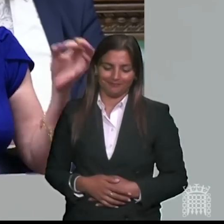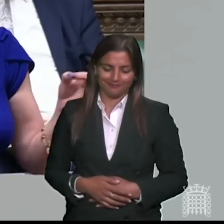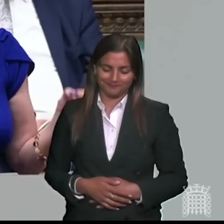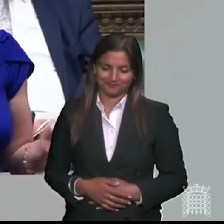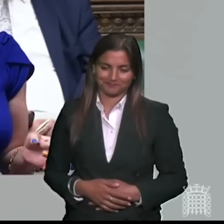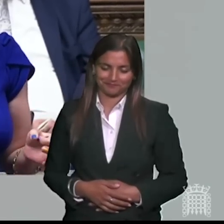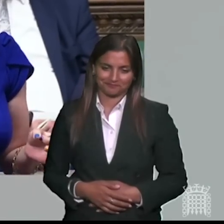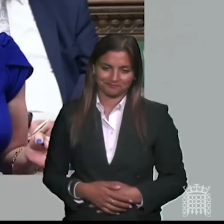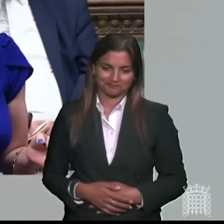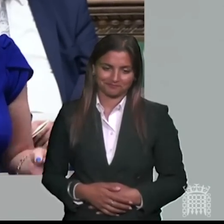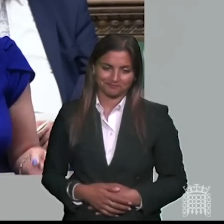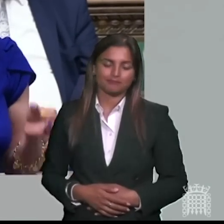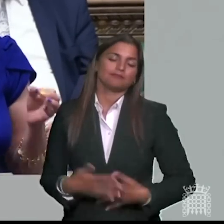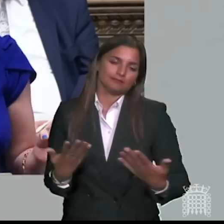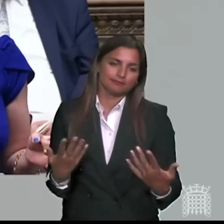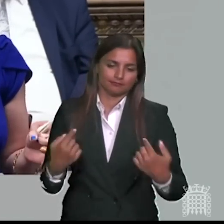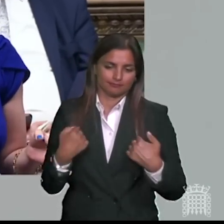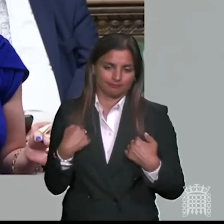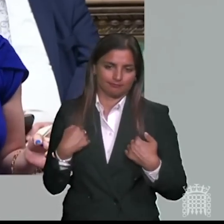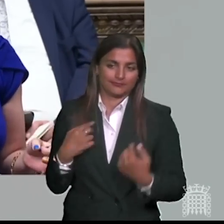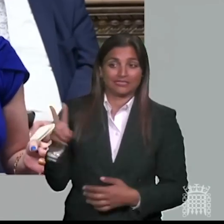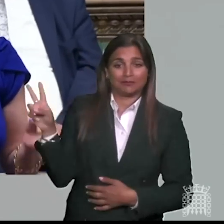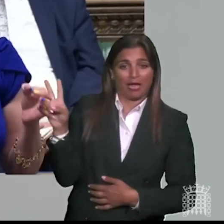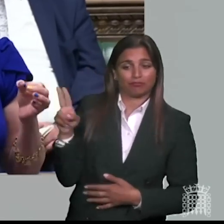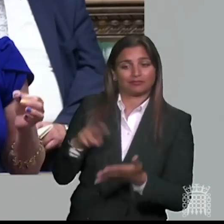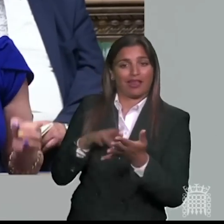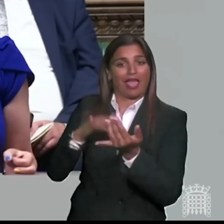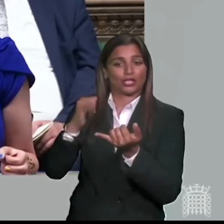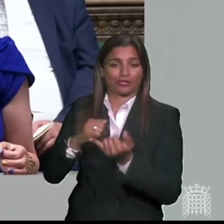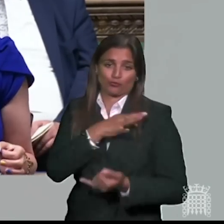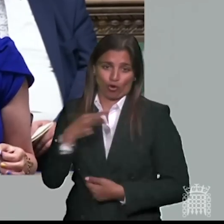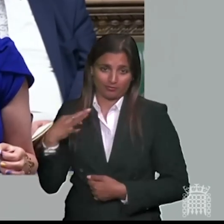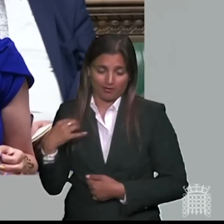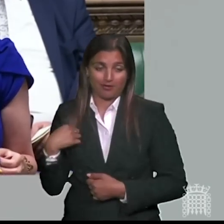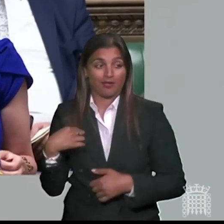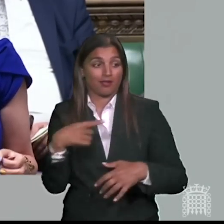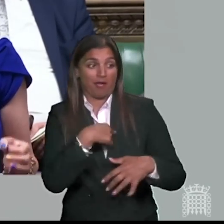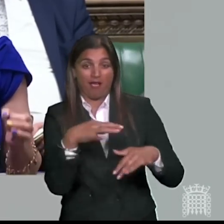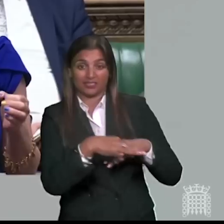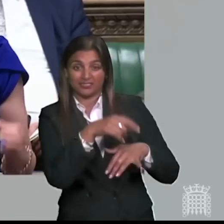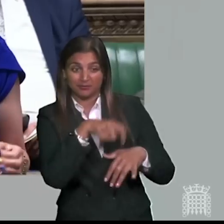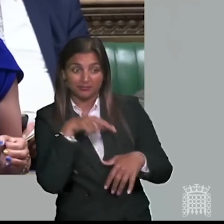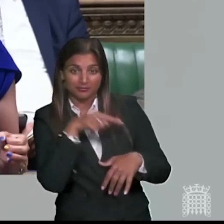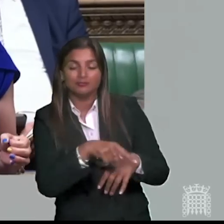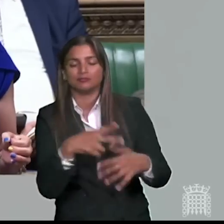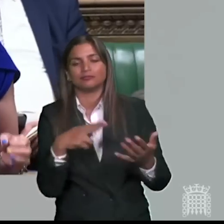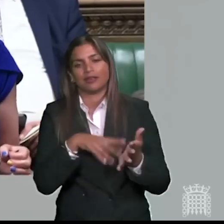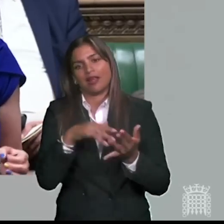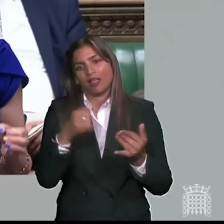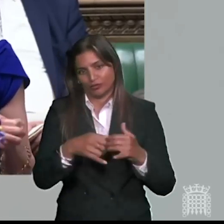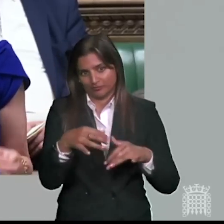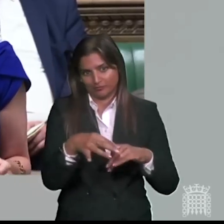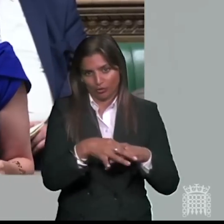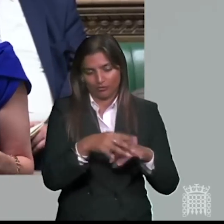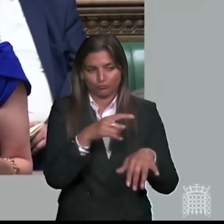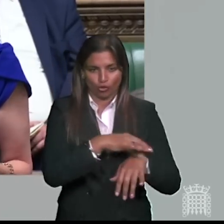As the child of two NHS doctors, the sister of an NHS doctor and the wife of an NHS doctor, can I also say thank you